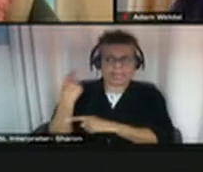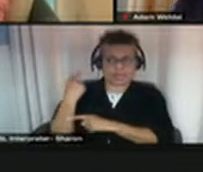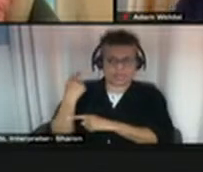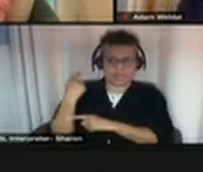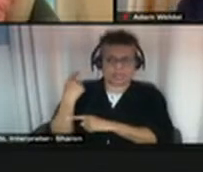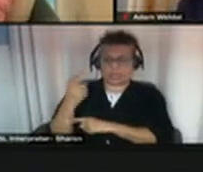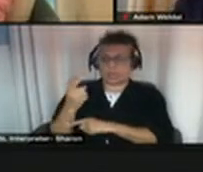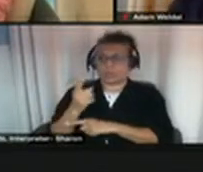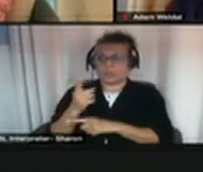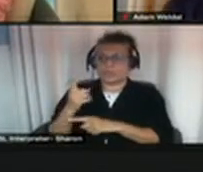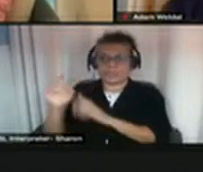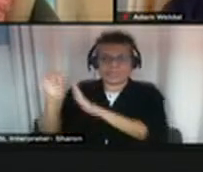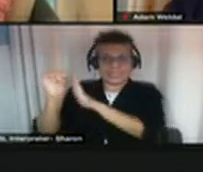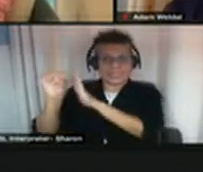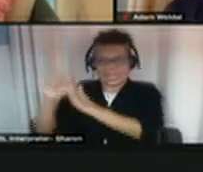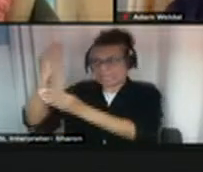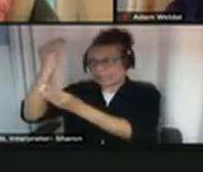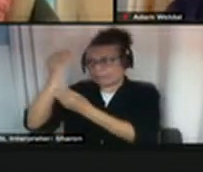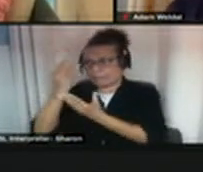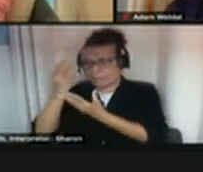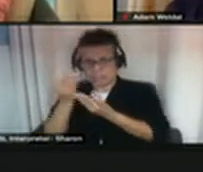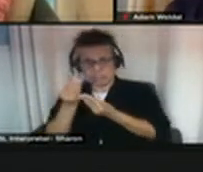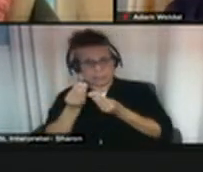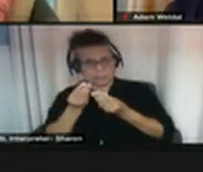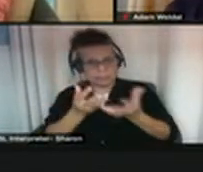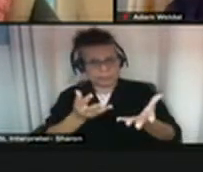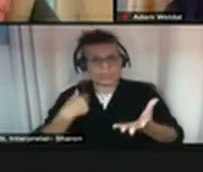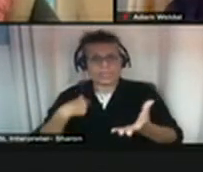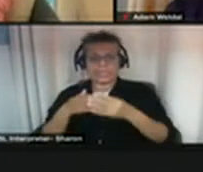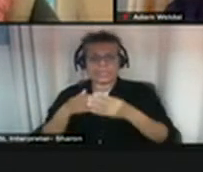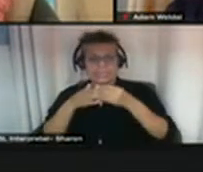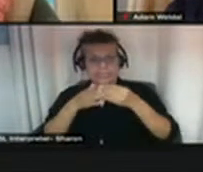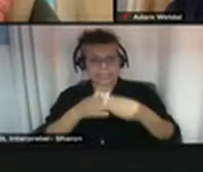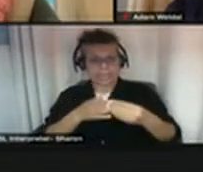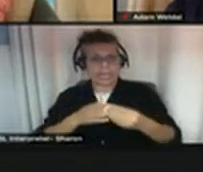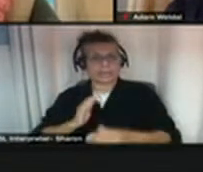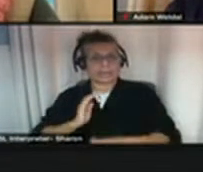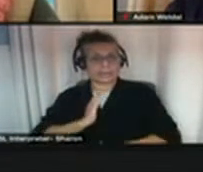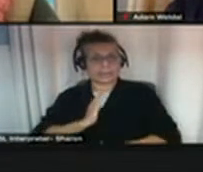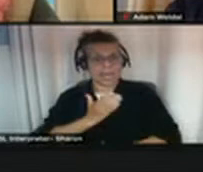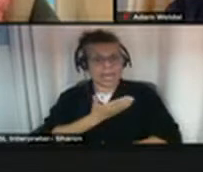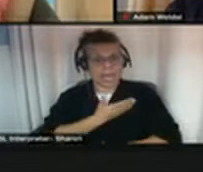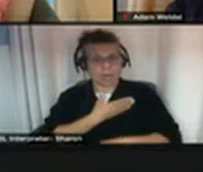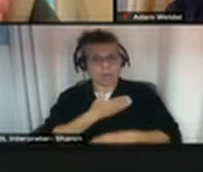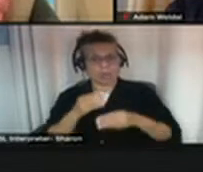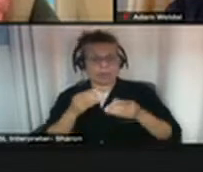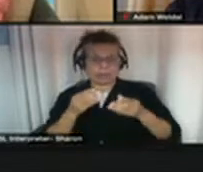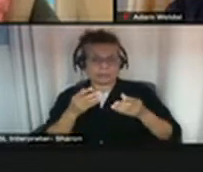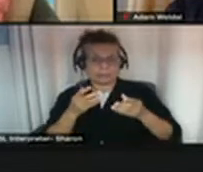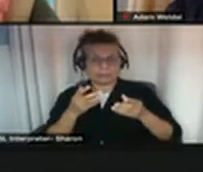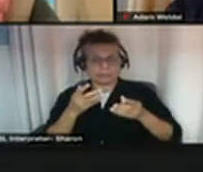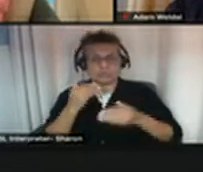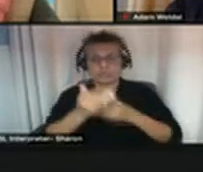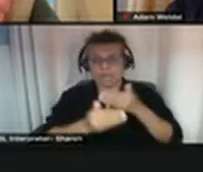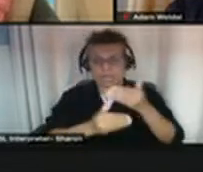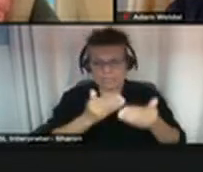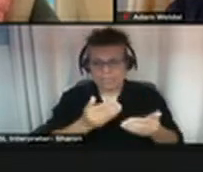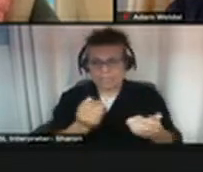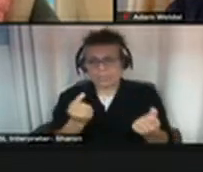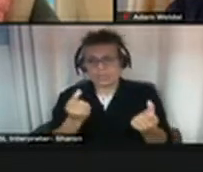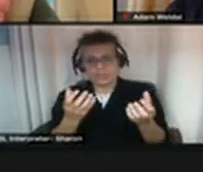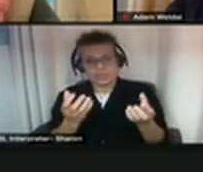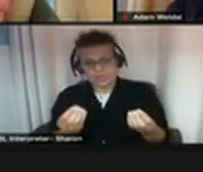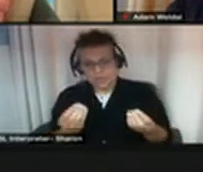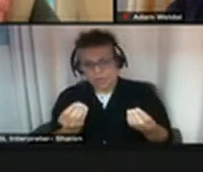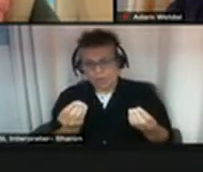directly from the state, and he guided our method of operation. So I was wondering if we've had